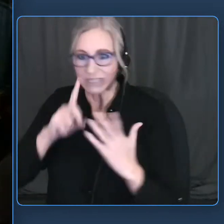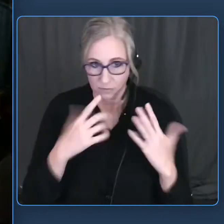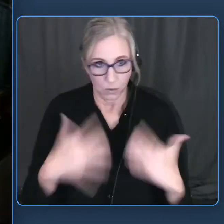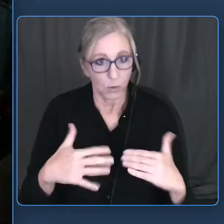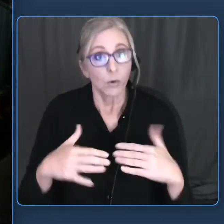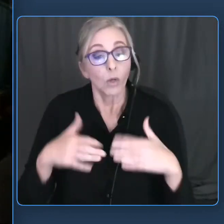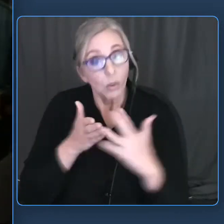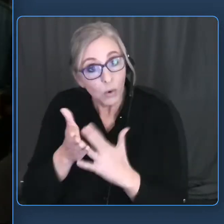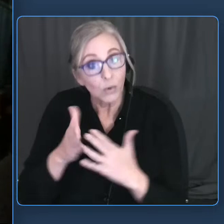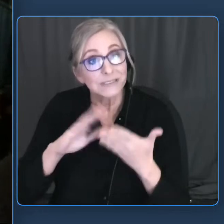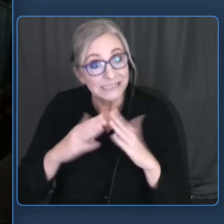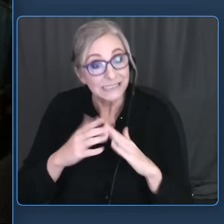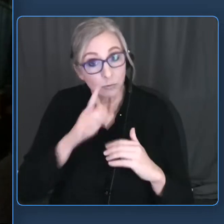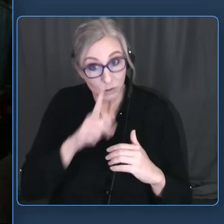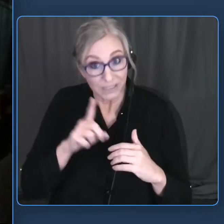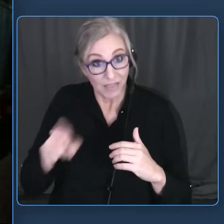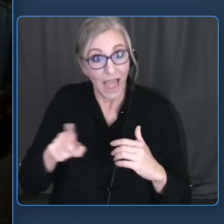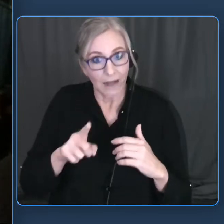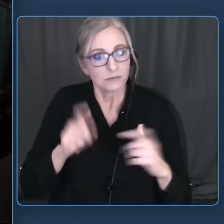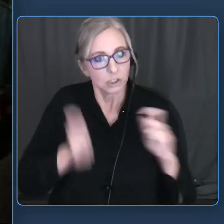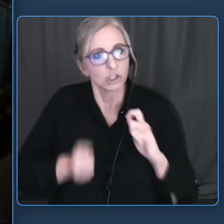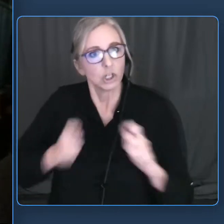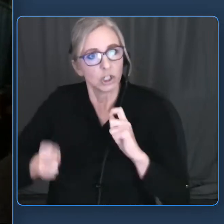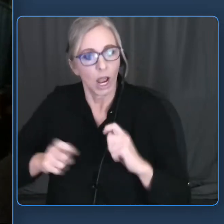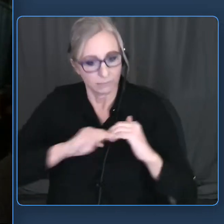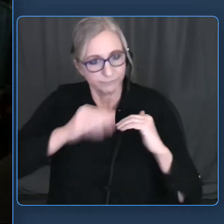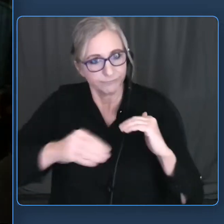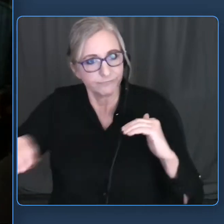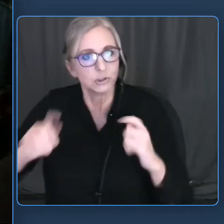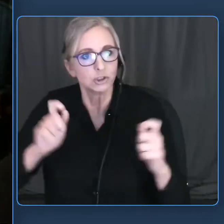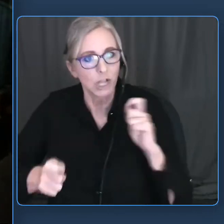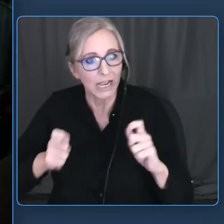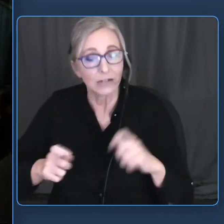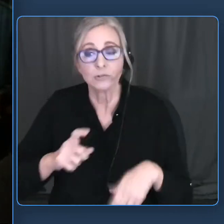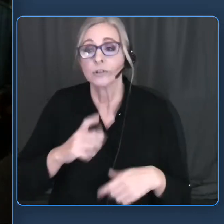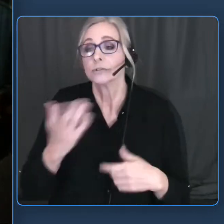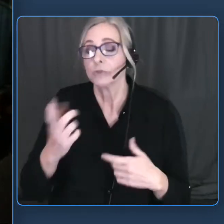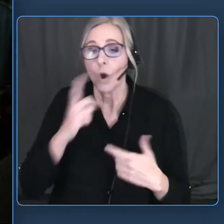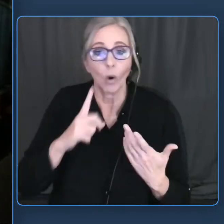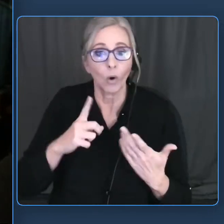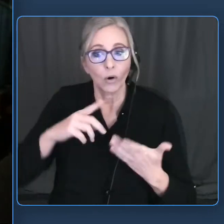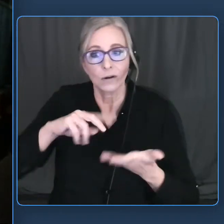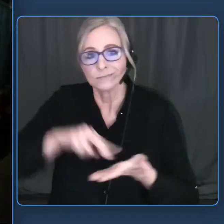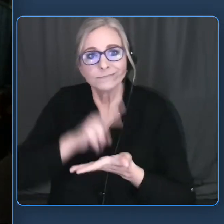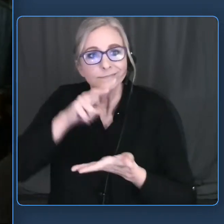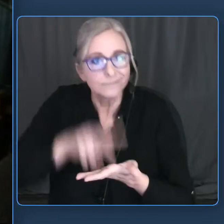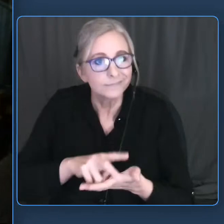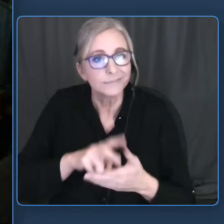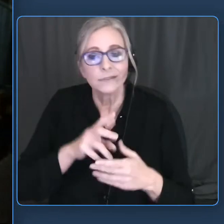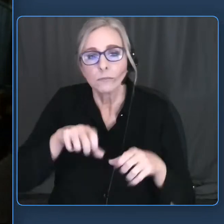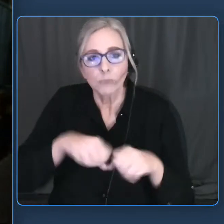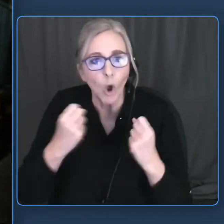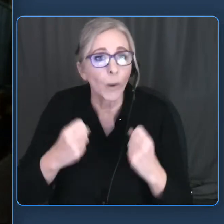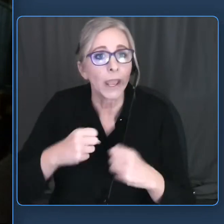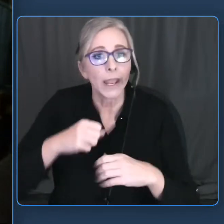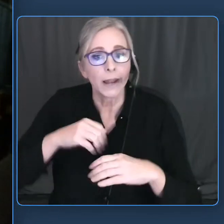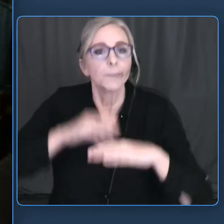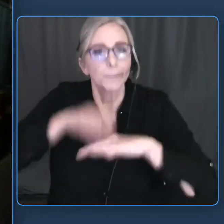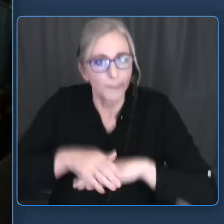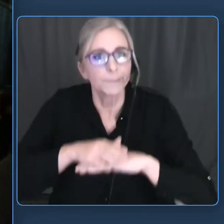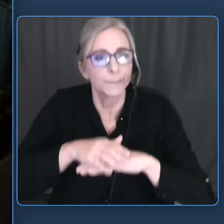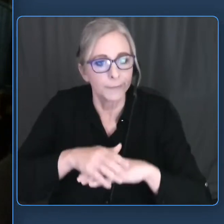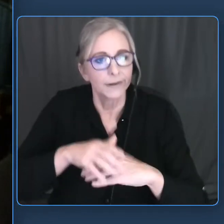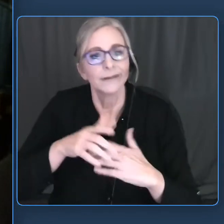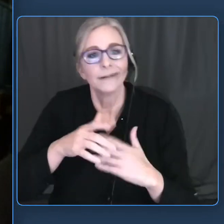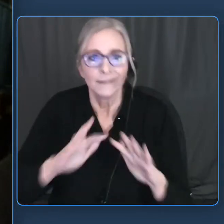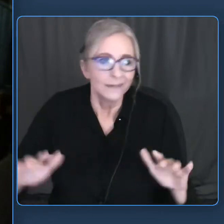through the city. So the terrain is always an issue. There's a lot of, slate sidewalks that are broken and you got to bump over